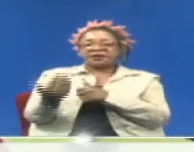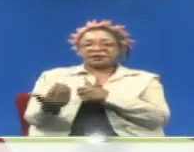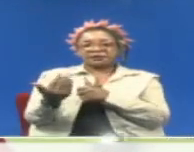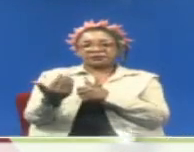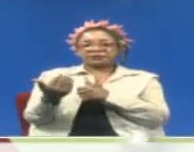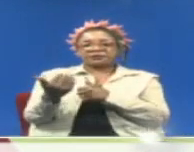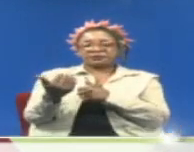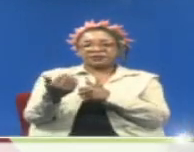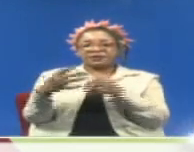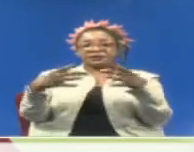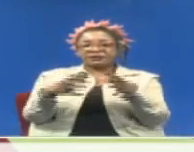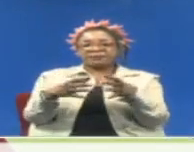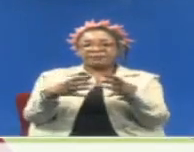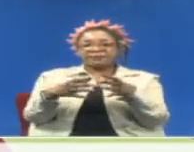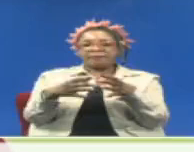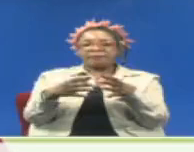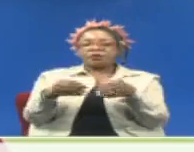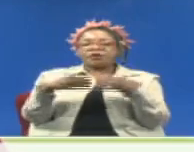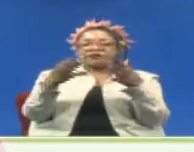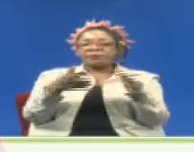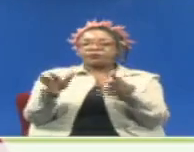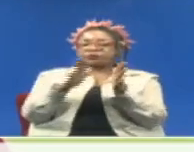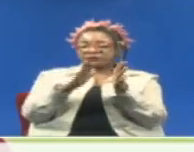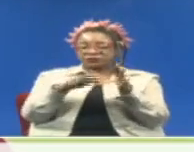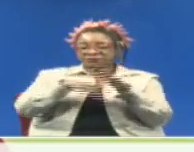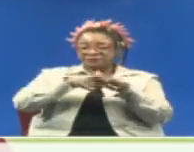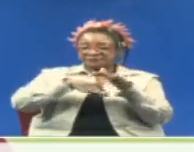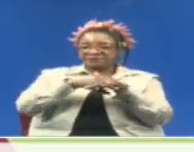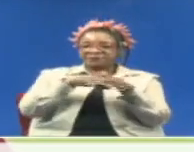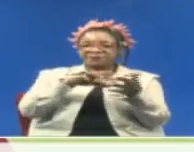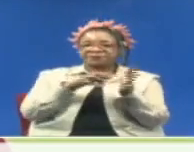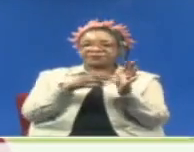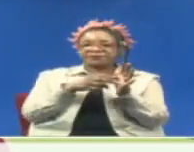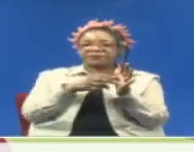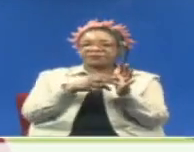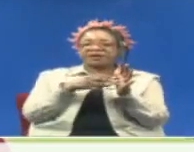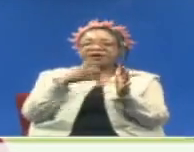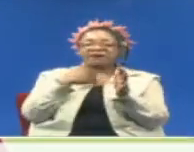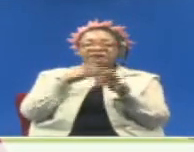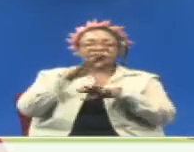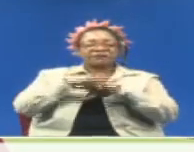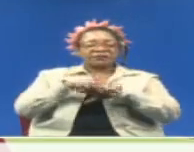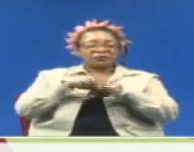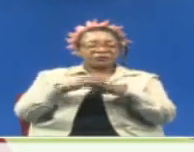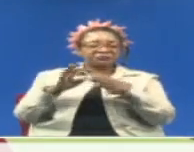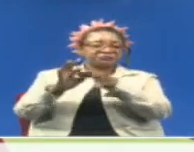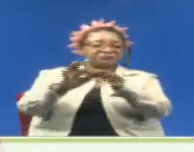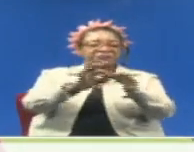ukiangalia, tunapata nafasi ya kucheza, ya kujiexpress, tunakuwa na muungano mzuri sana, kuelewana.